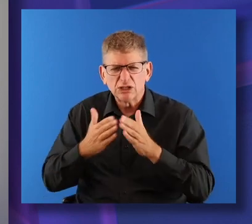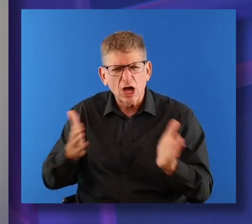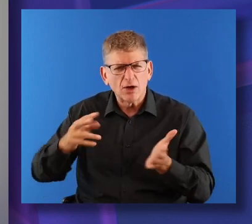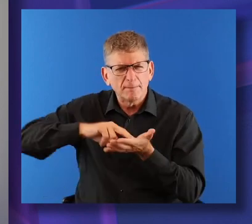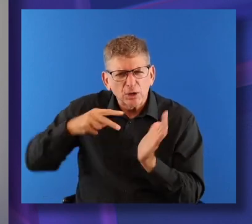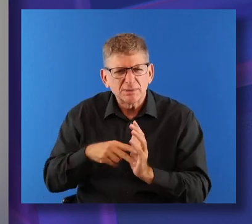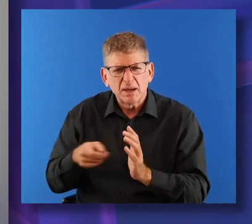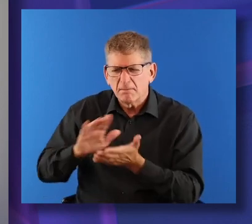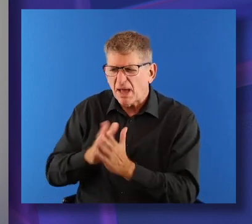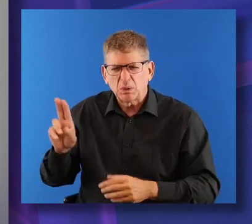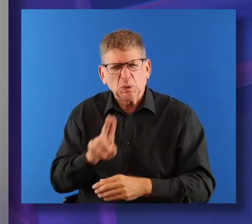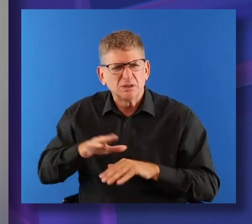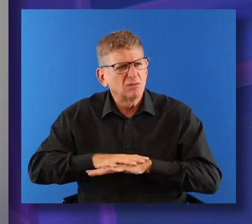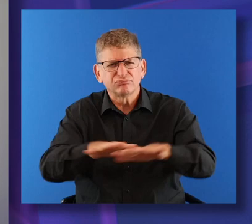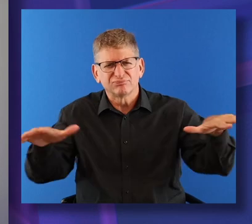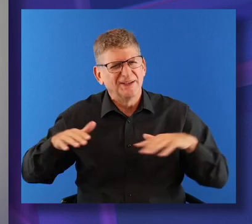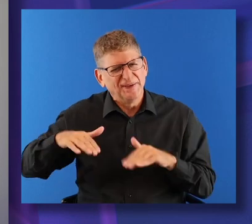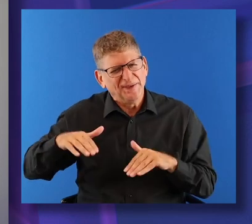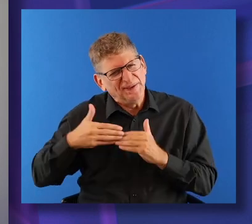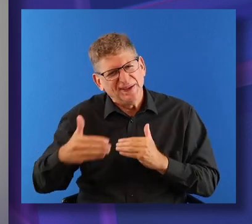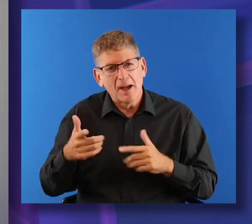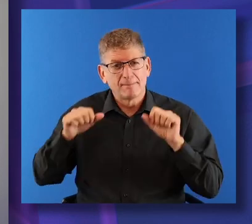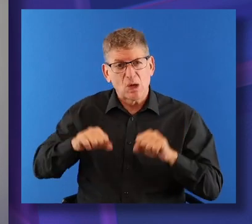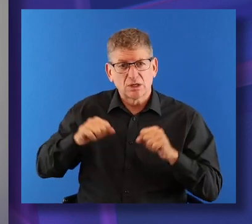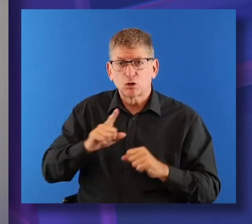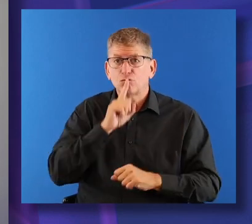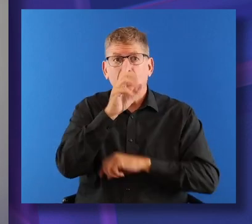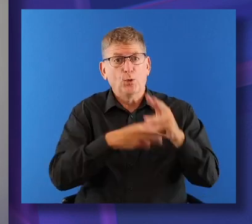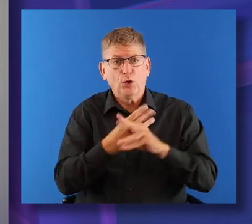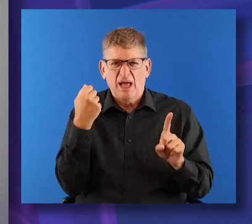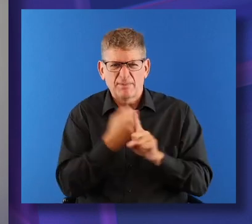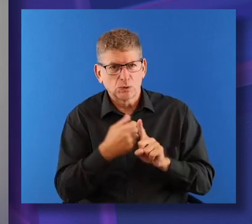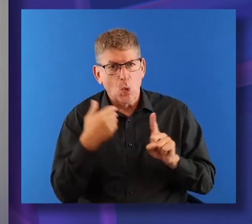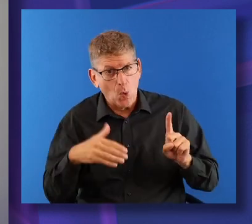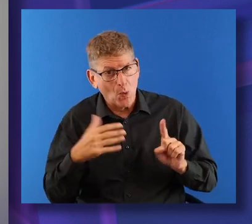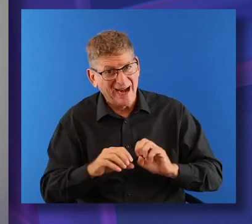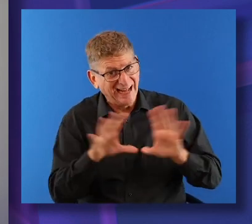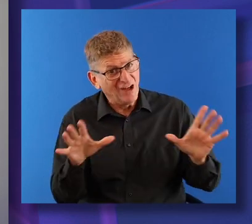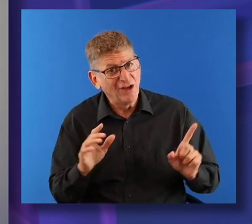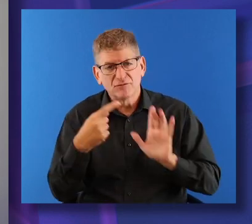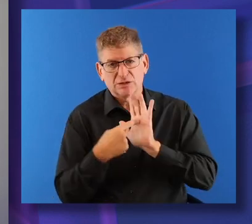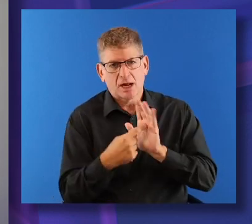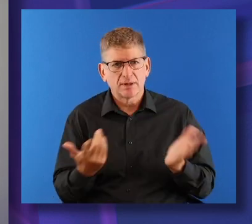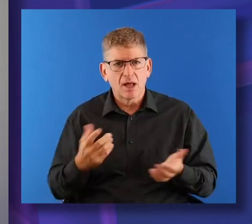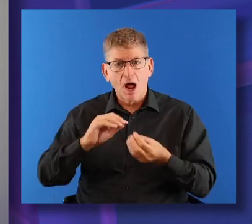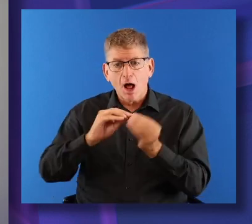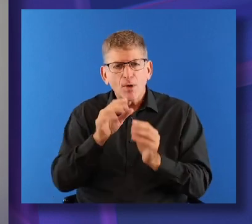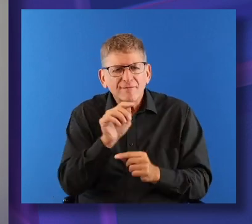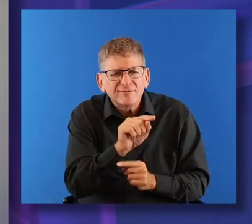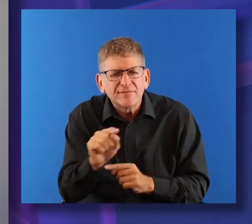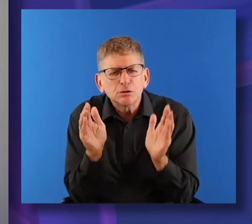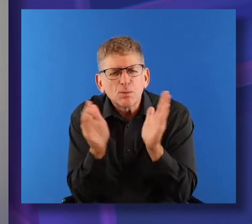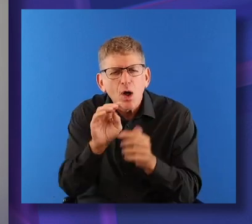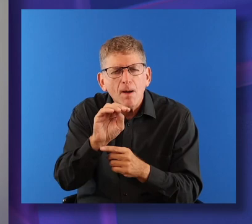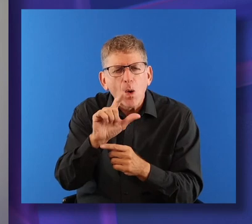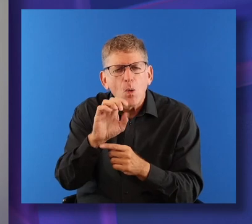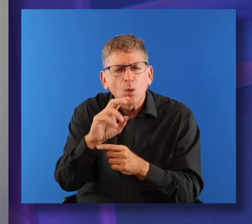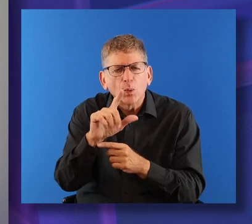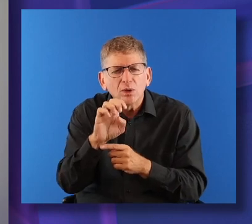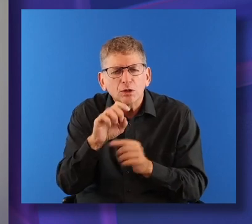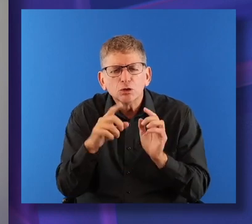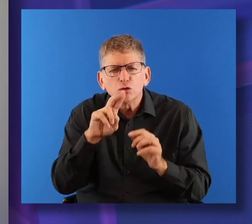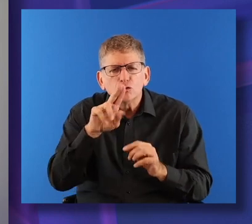For example, the number of small molecule drug candidates alone is estimated at 10 to the power 60, while the total number of